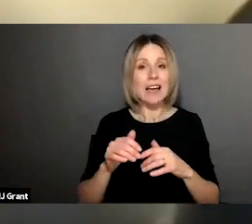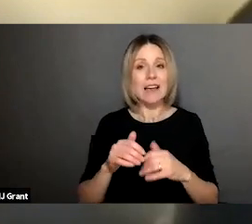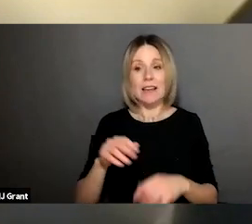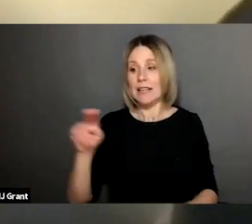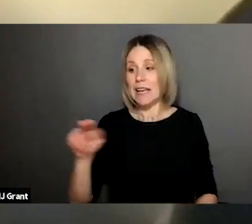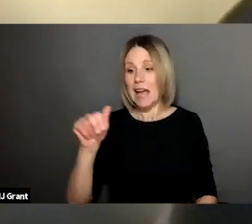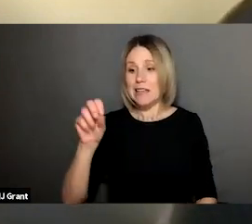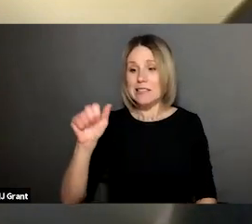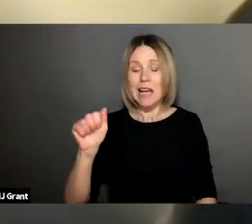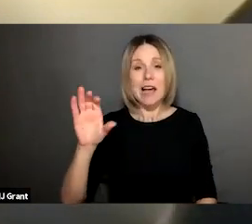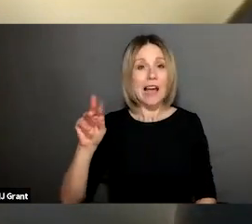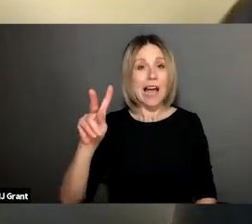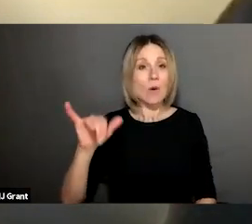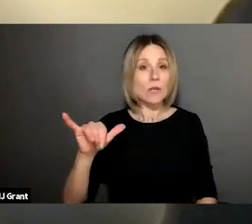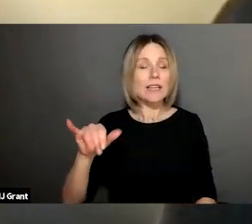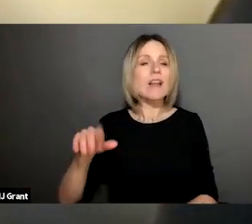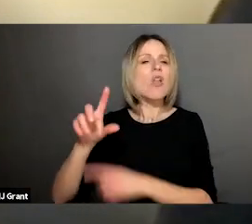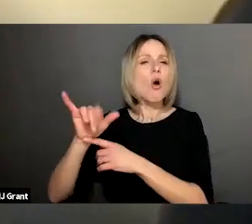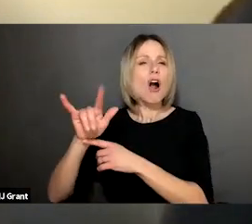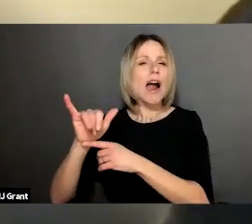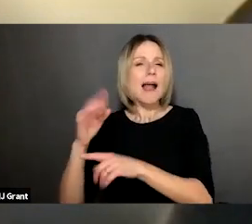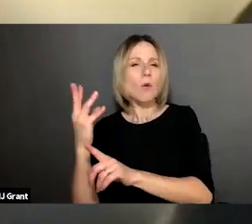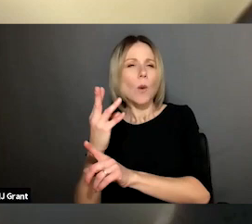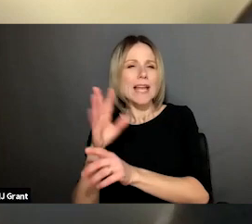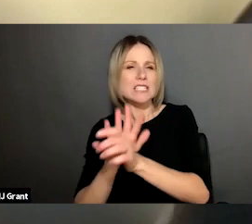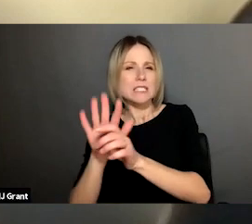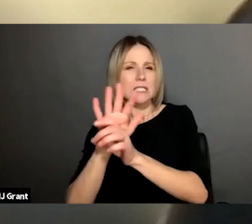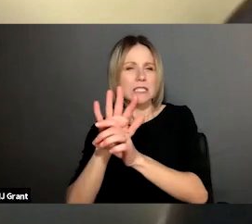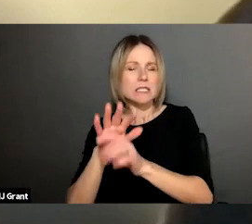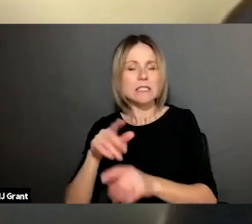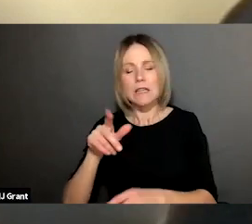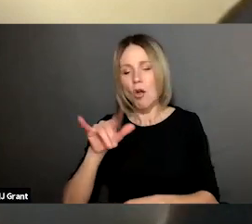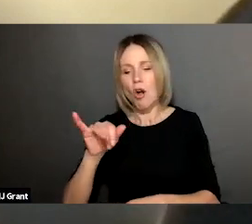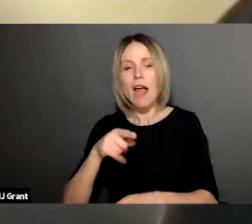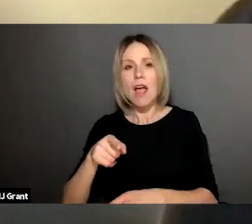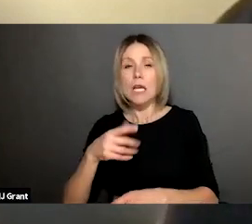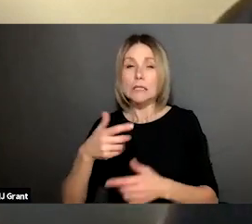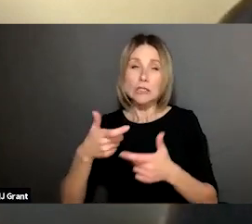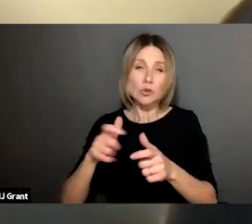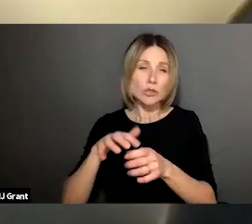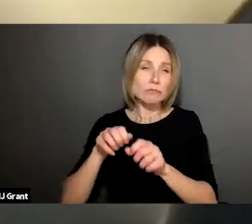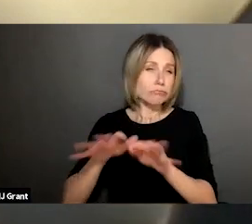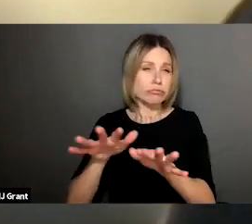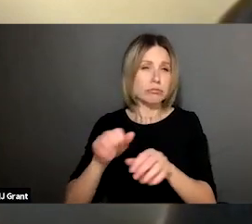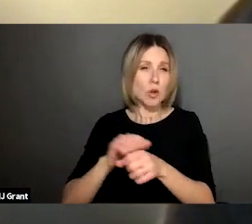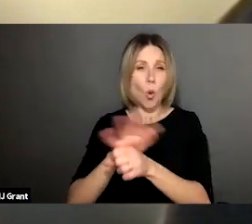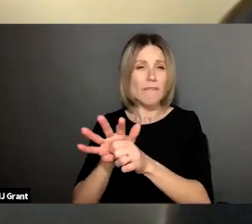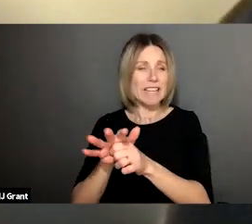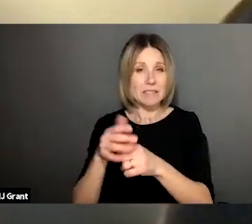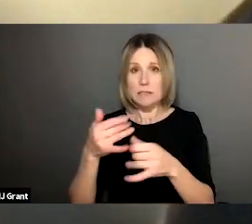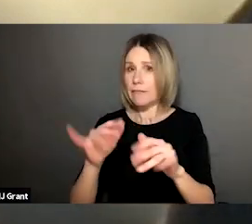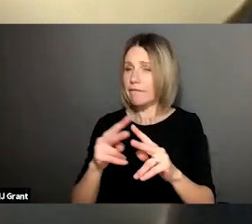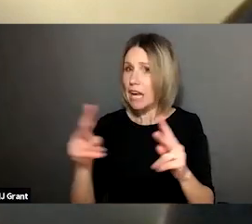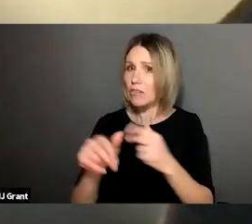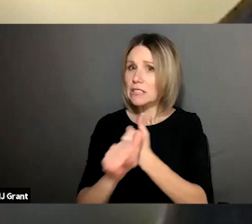York on the western end of Long Island, which was a huge COVID hotspot and still is a very dangerous place